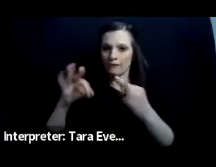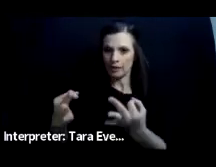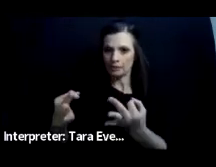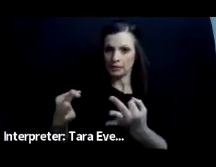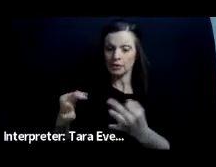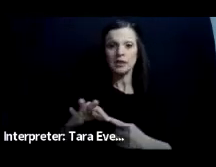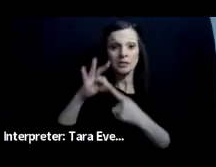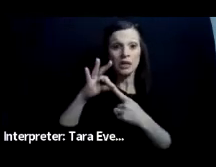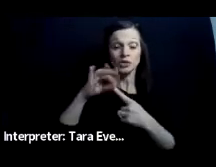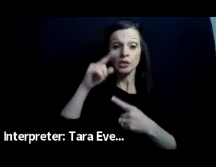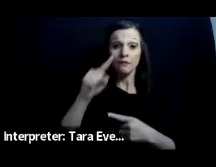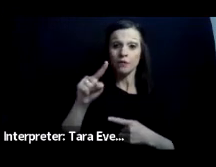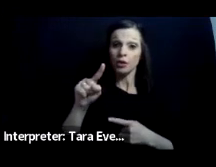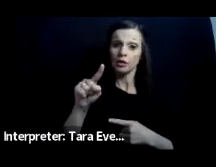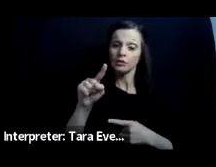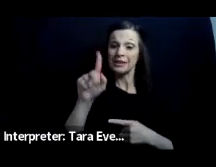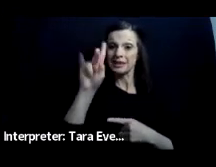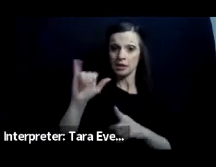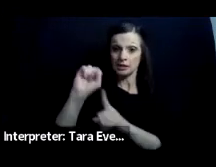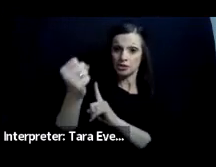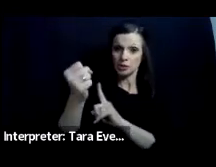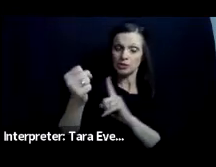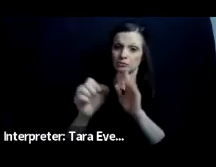y'all case, within the Commonwealth, okay?